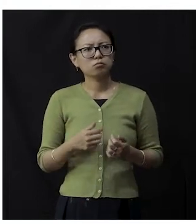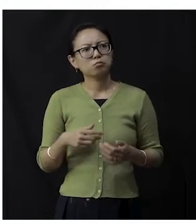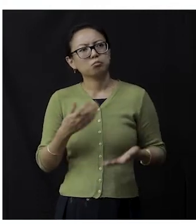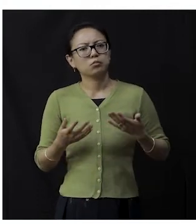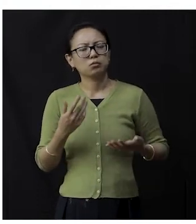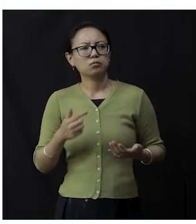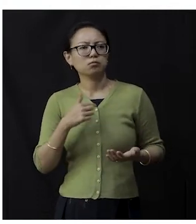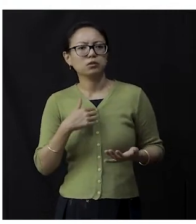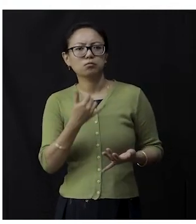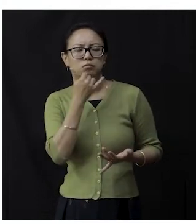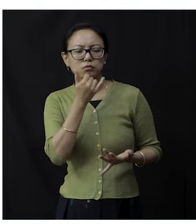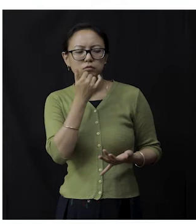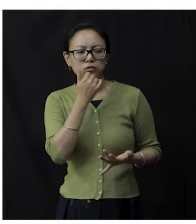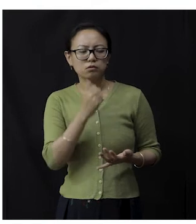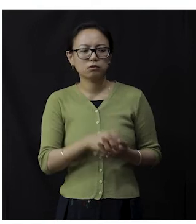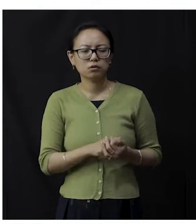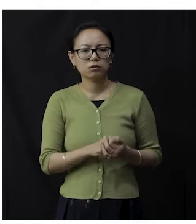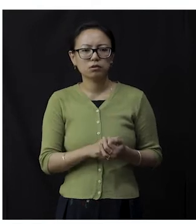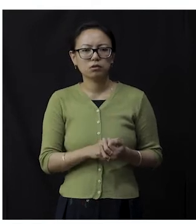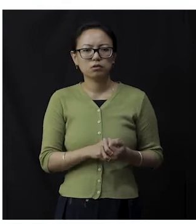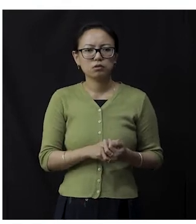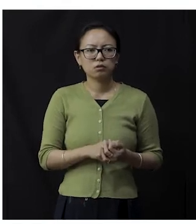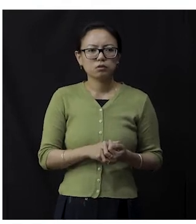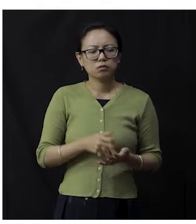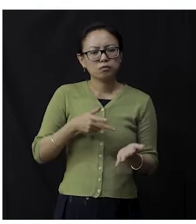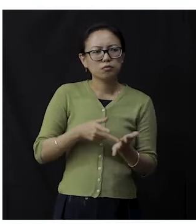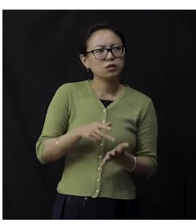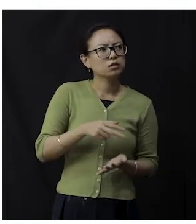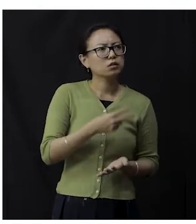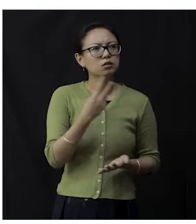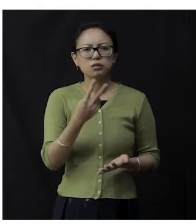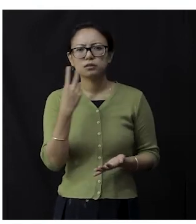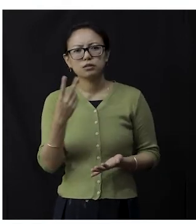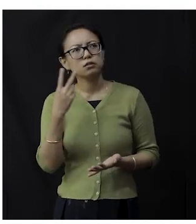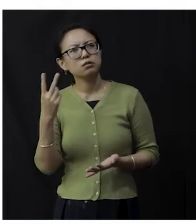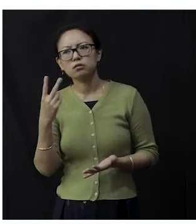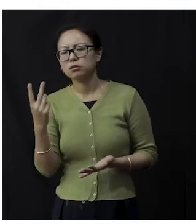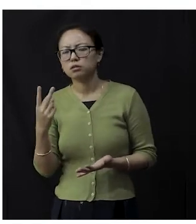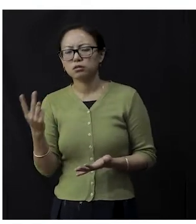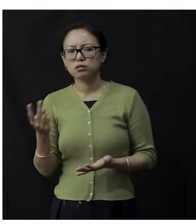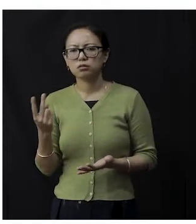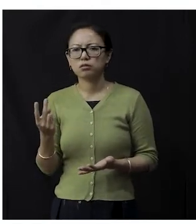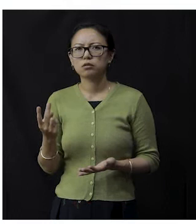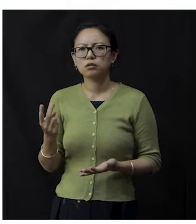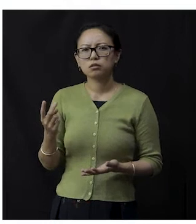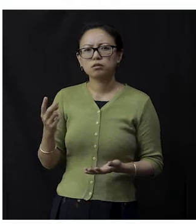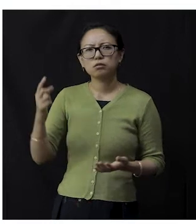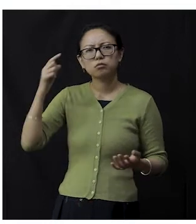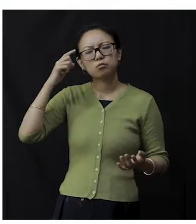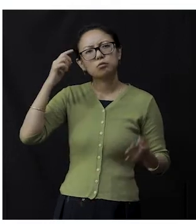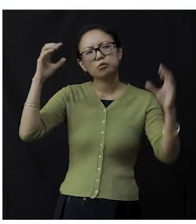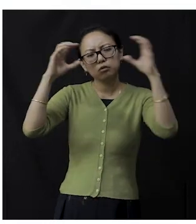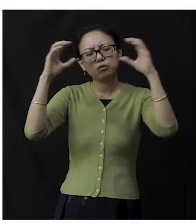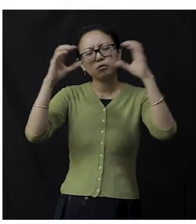at the ground. And all of a sudden, he became very, very sad. But if I haven't come